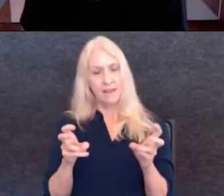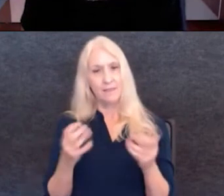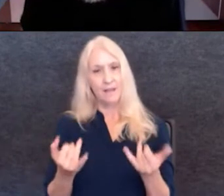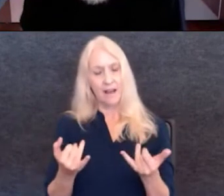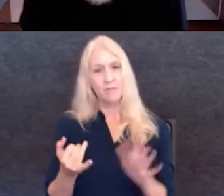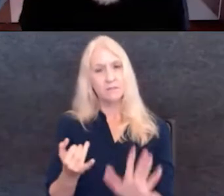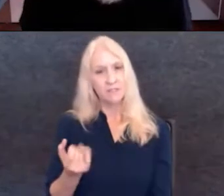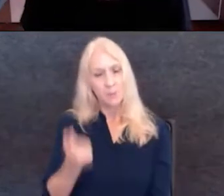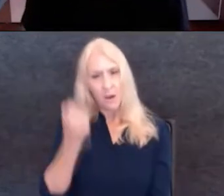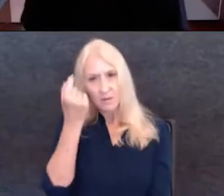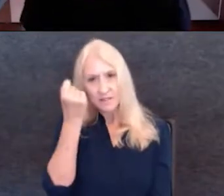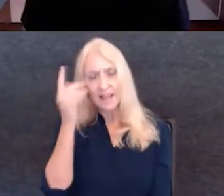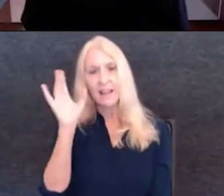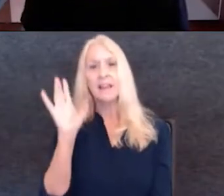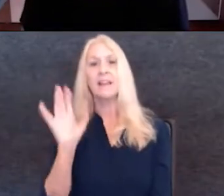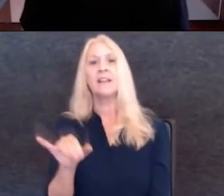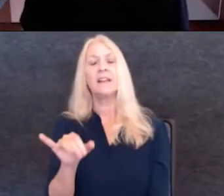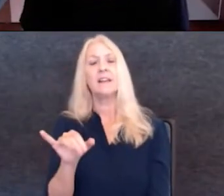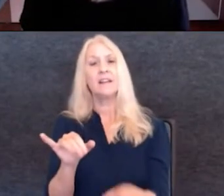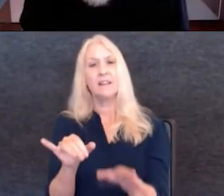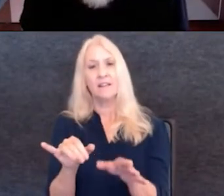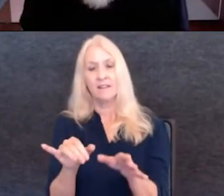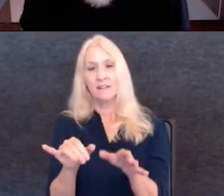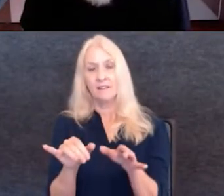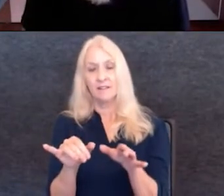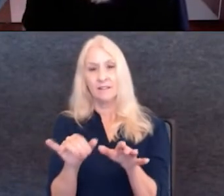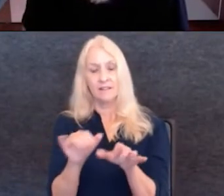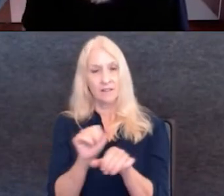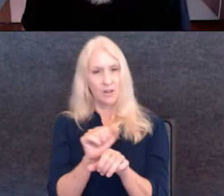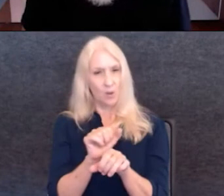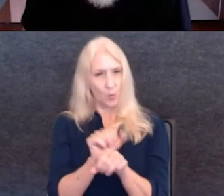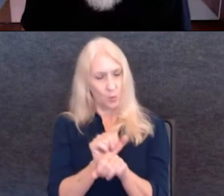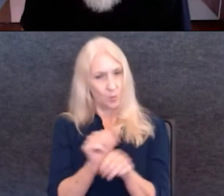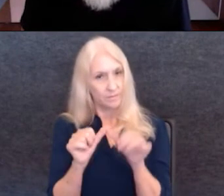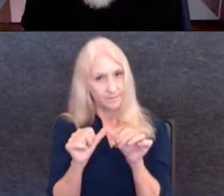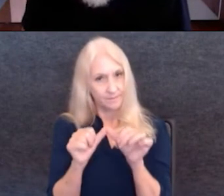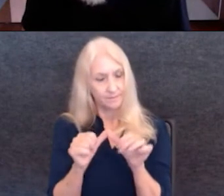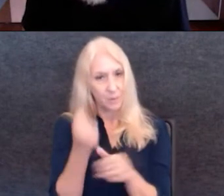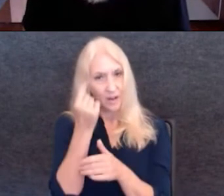understand multidisciplinarity as part of our essence. We understand that